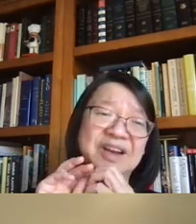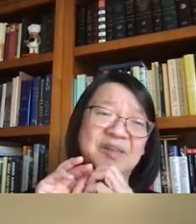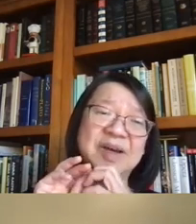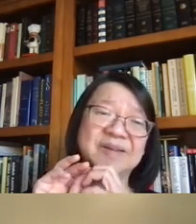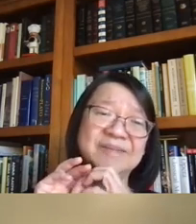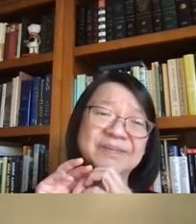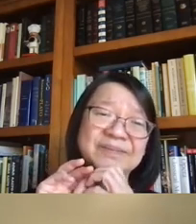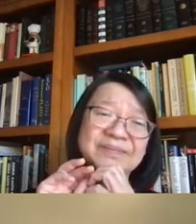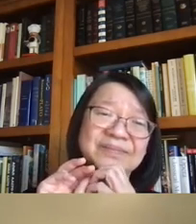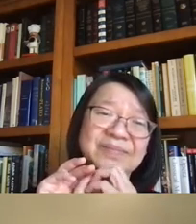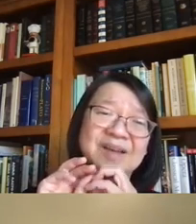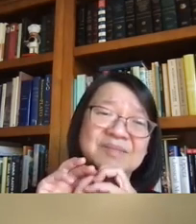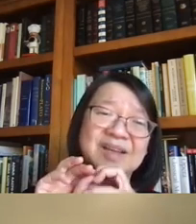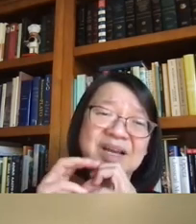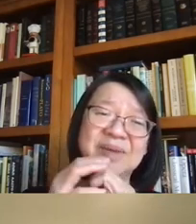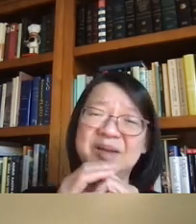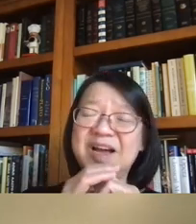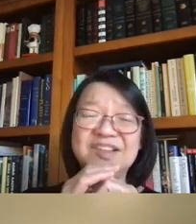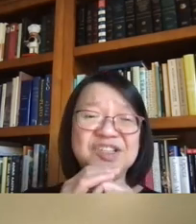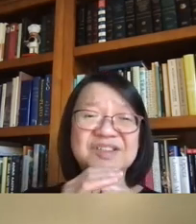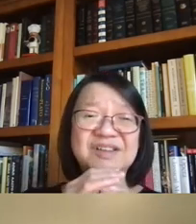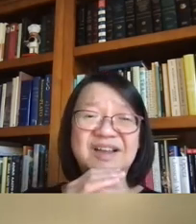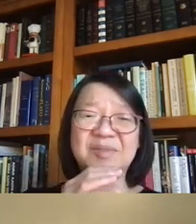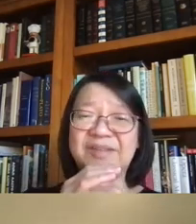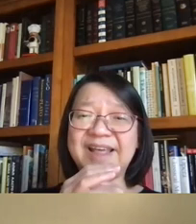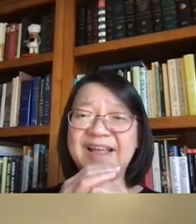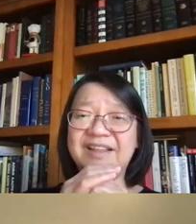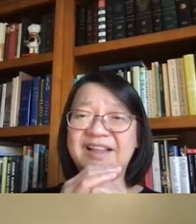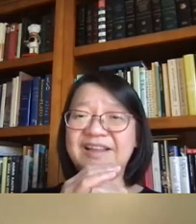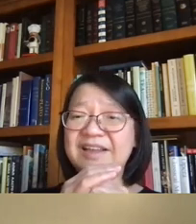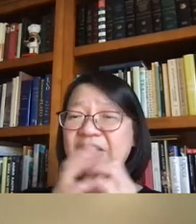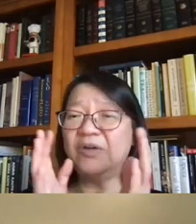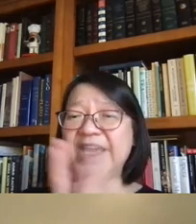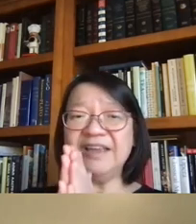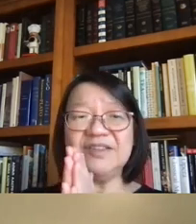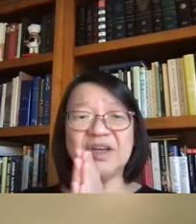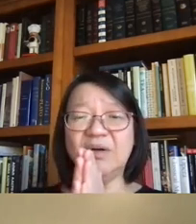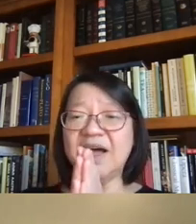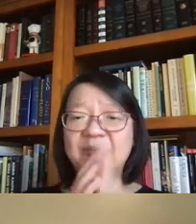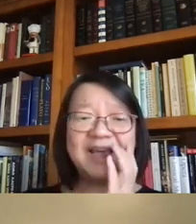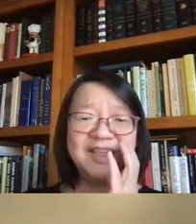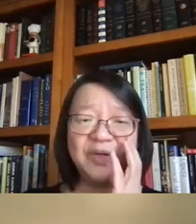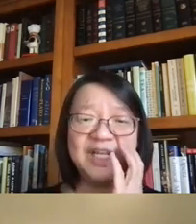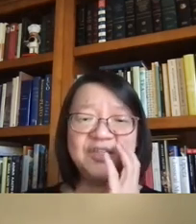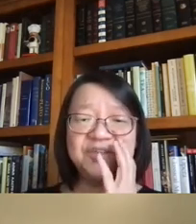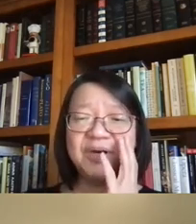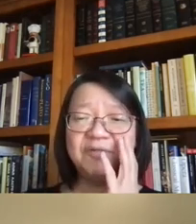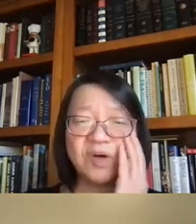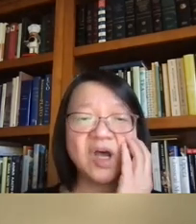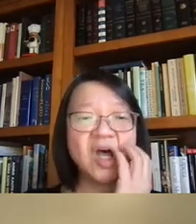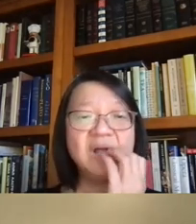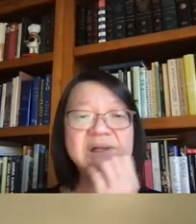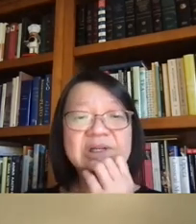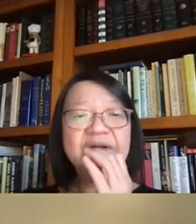up with anything better. My apologies on that. Okay, so I think we need to do a